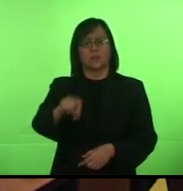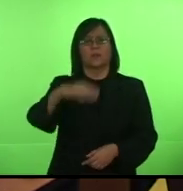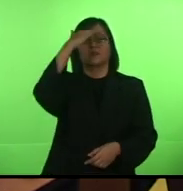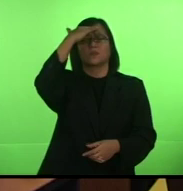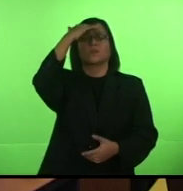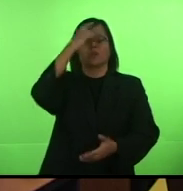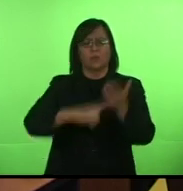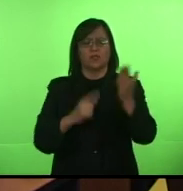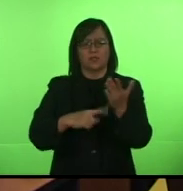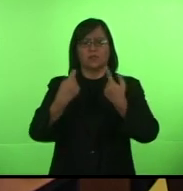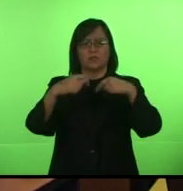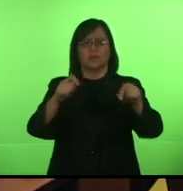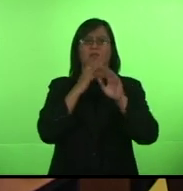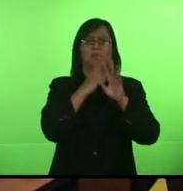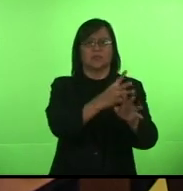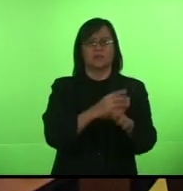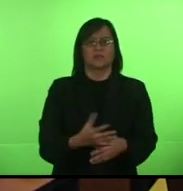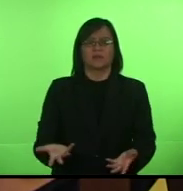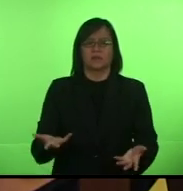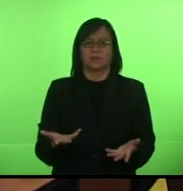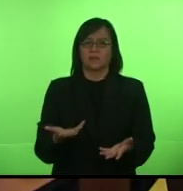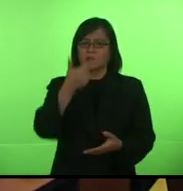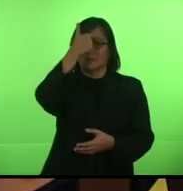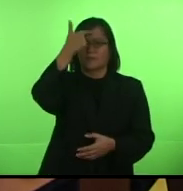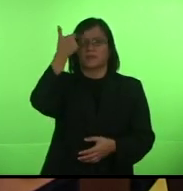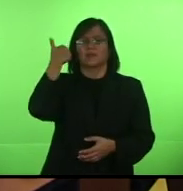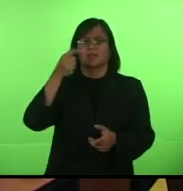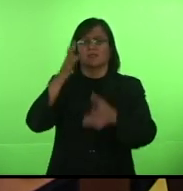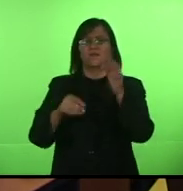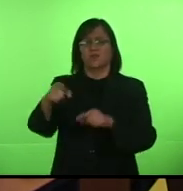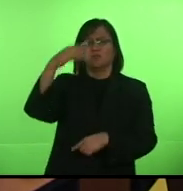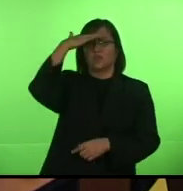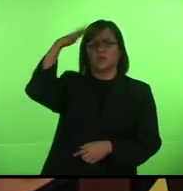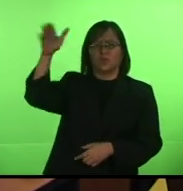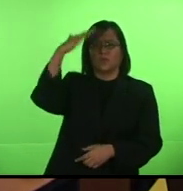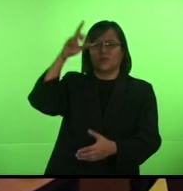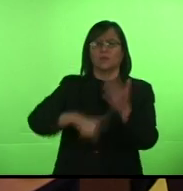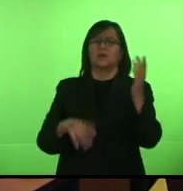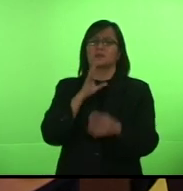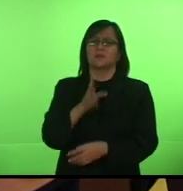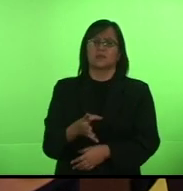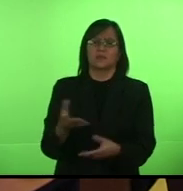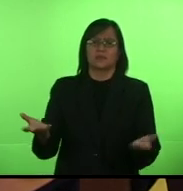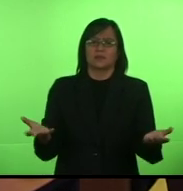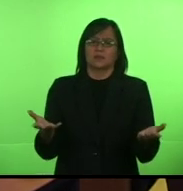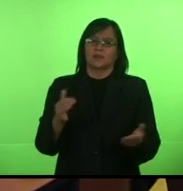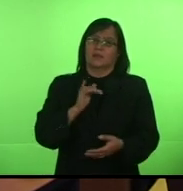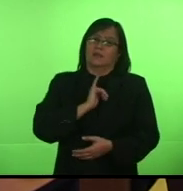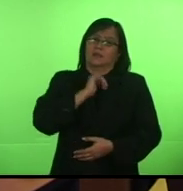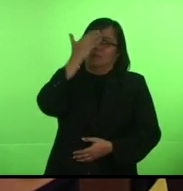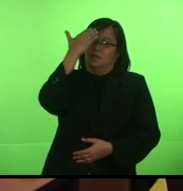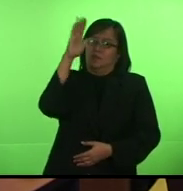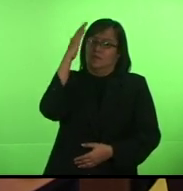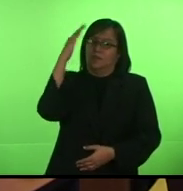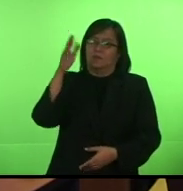You must know what you are trying to say, because if you do not know what you are trying